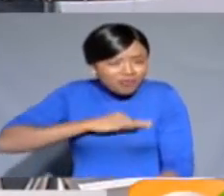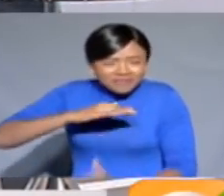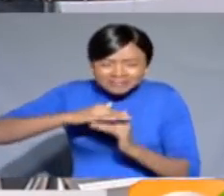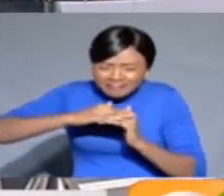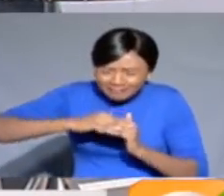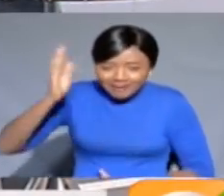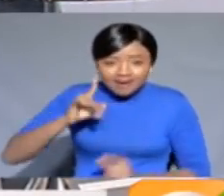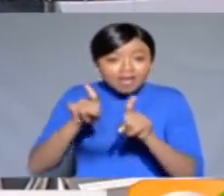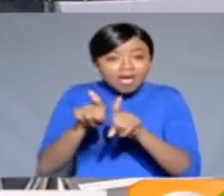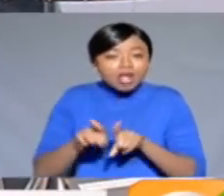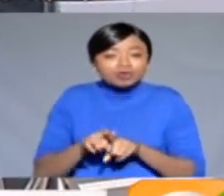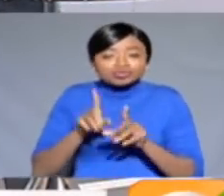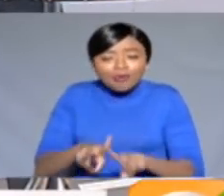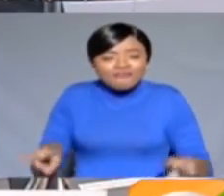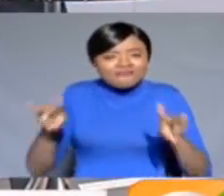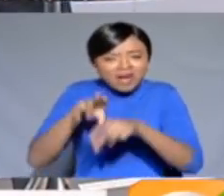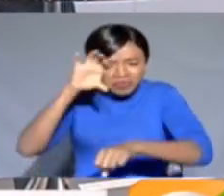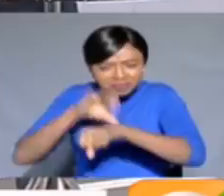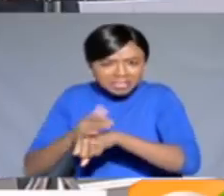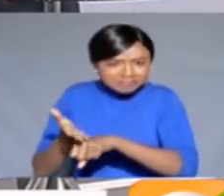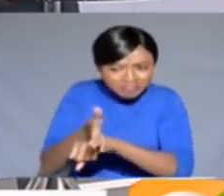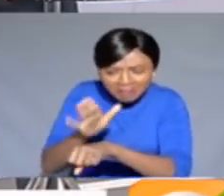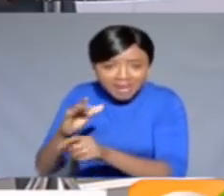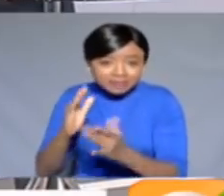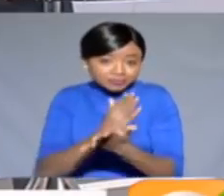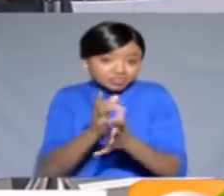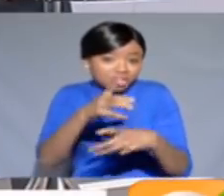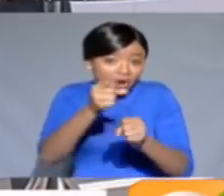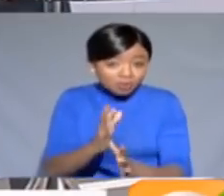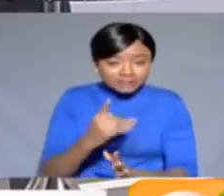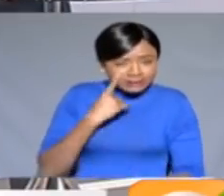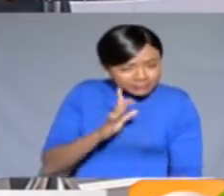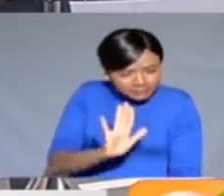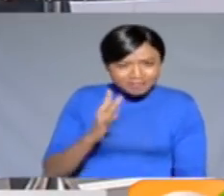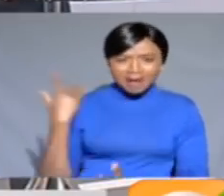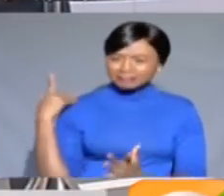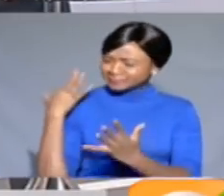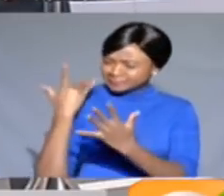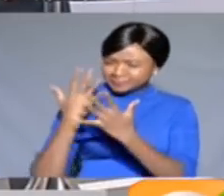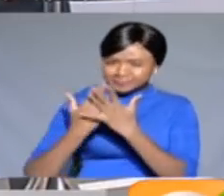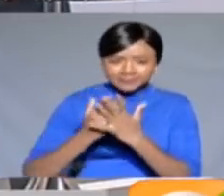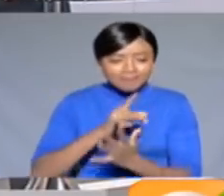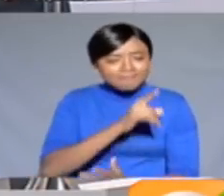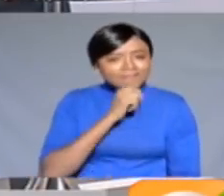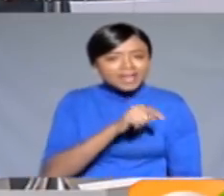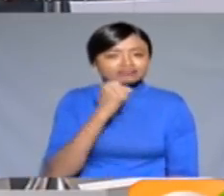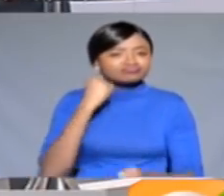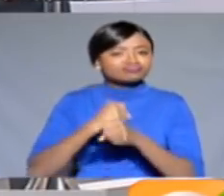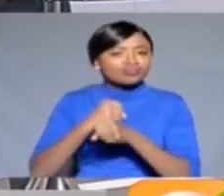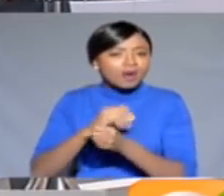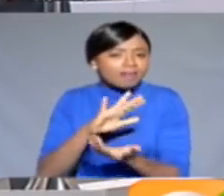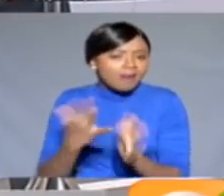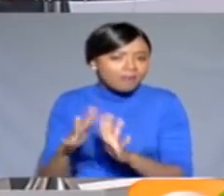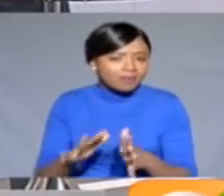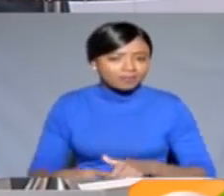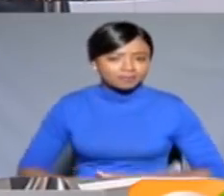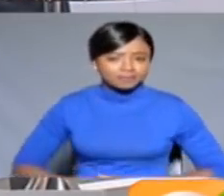and literally returning value to shareholders. Faisal Ahmed looks back through the years that Collymore headed